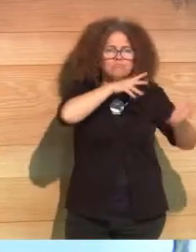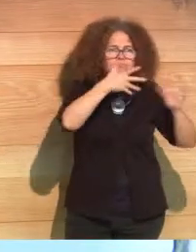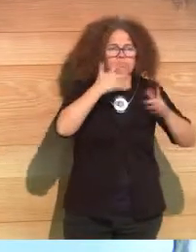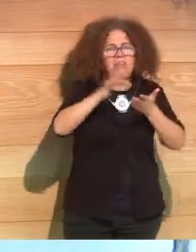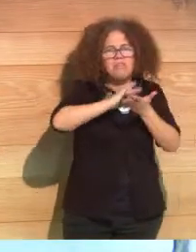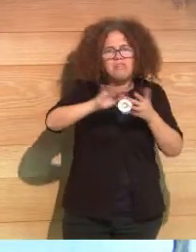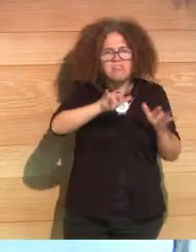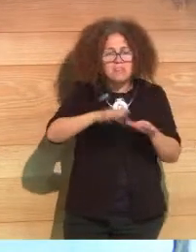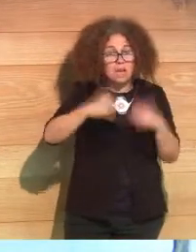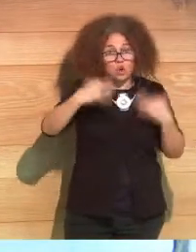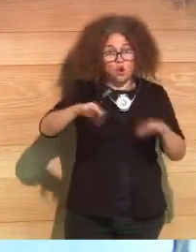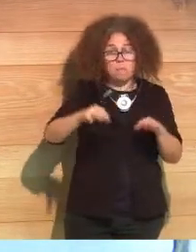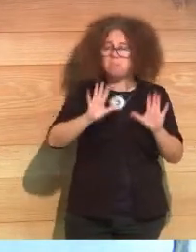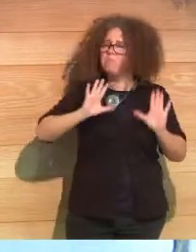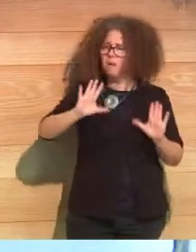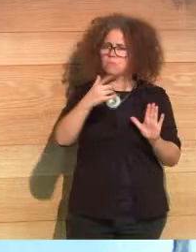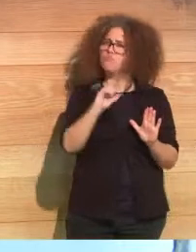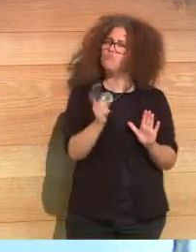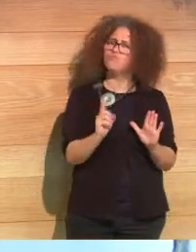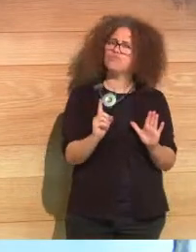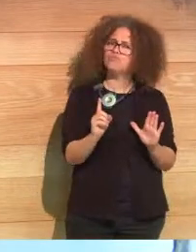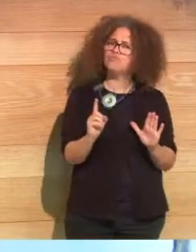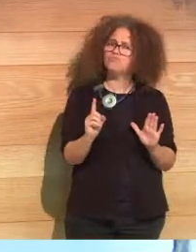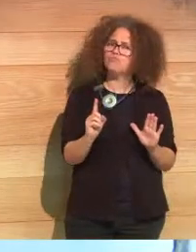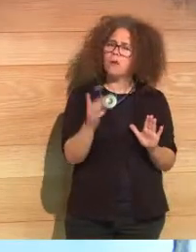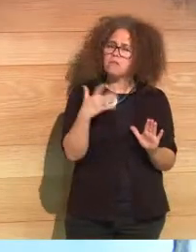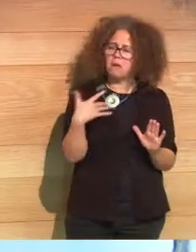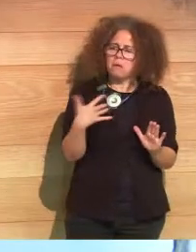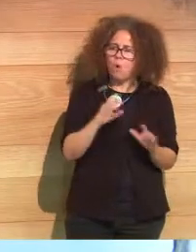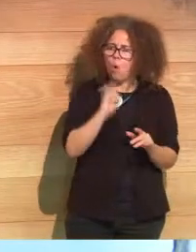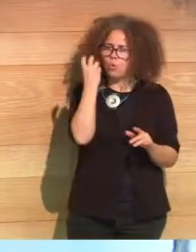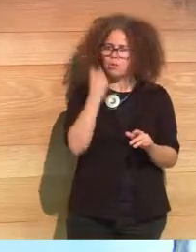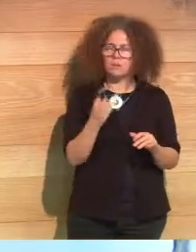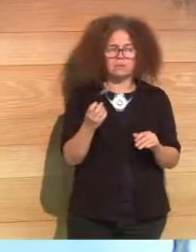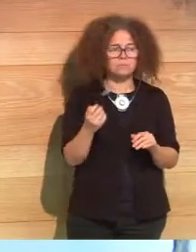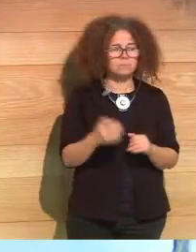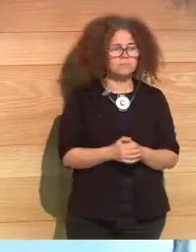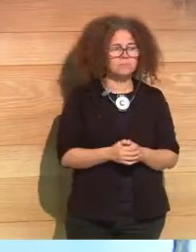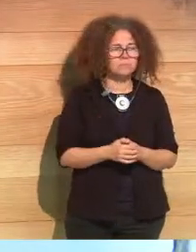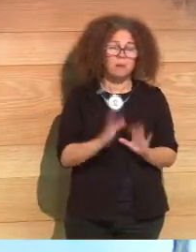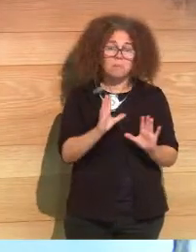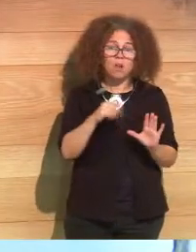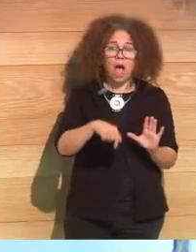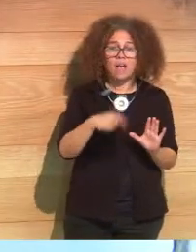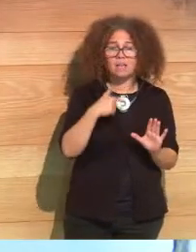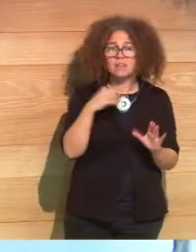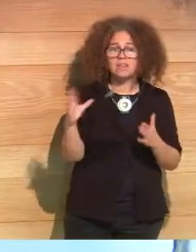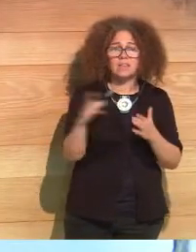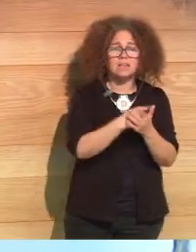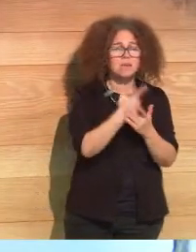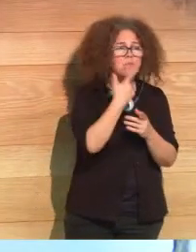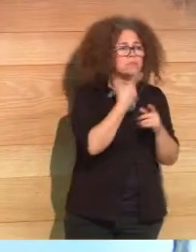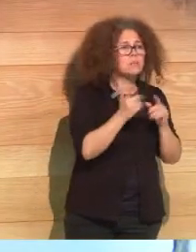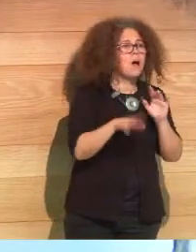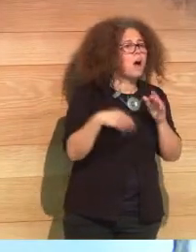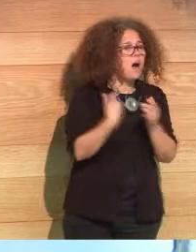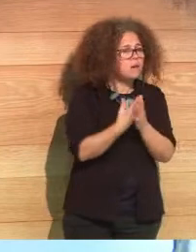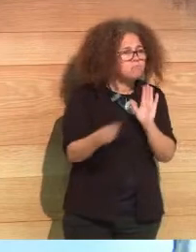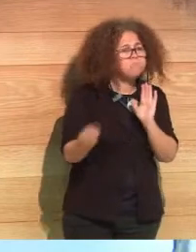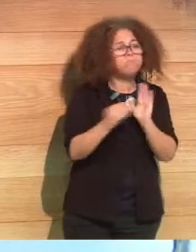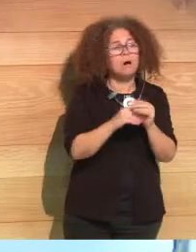behind the plotter, you have this wall composition of research, mistakes, drawings that